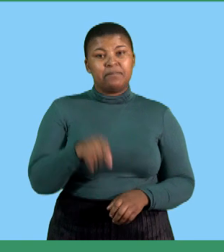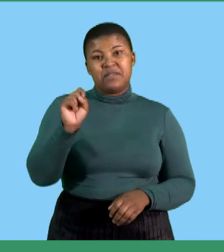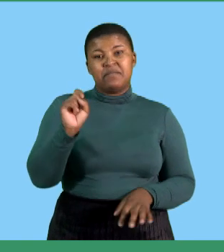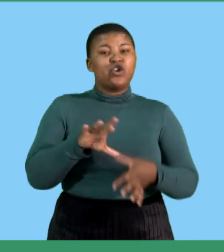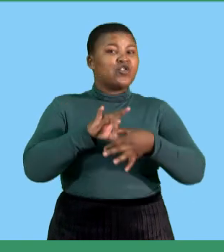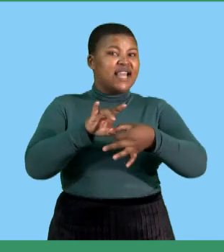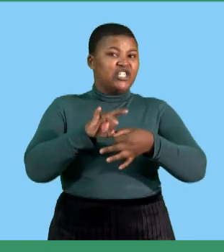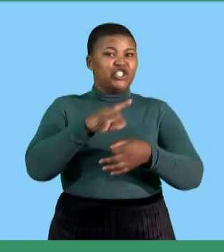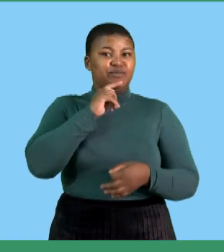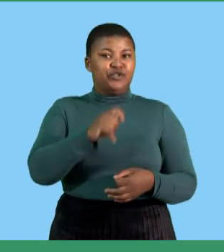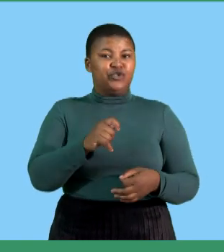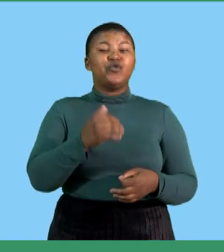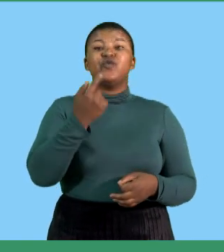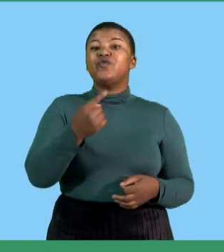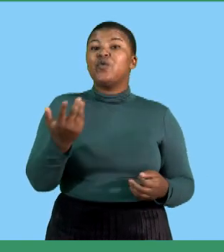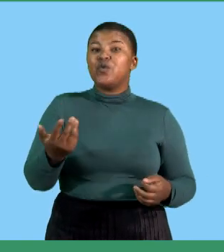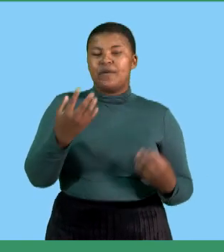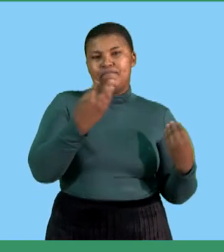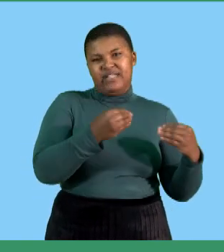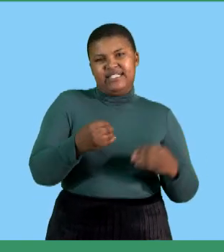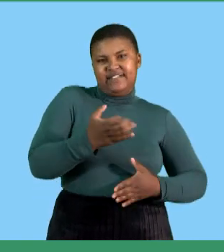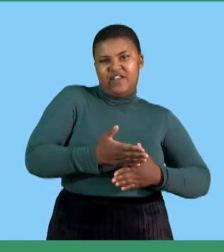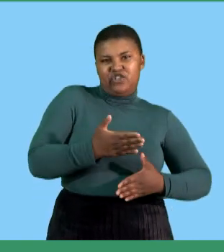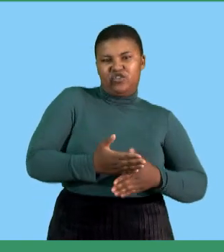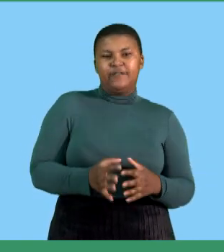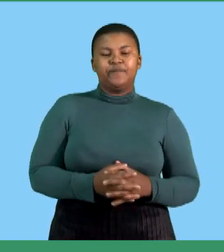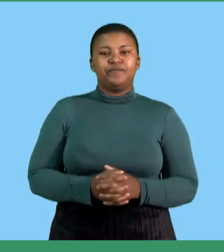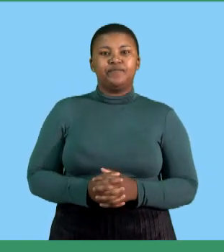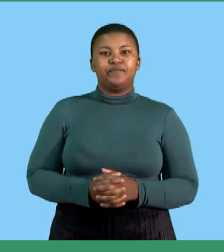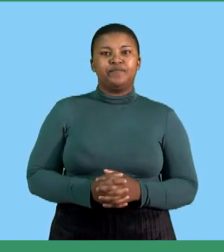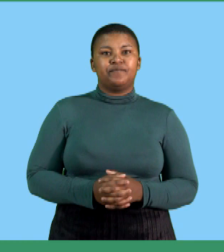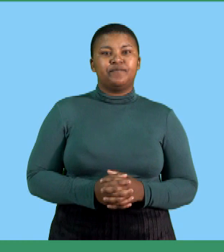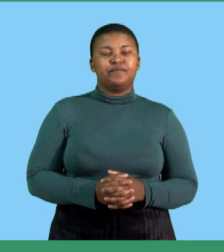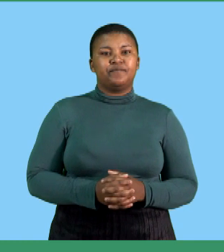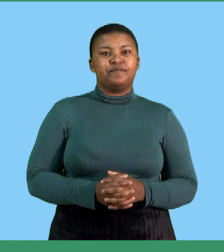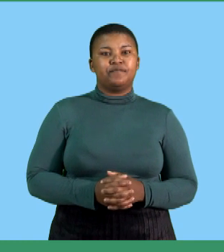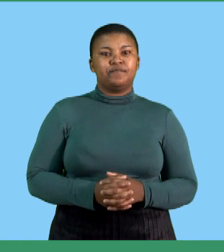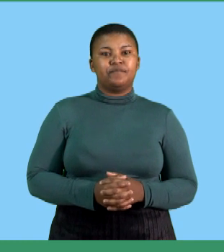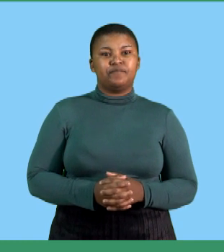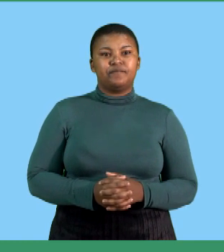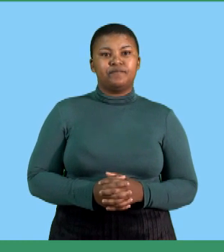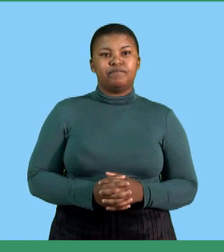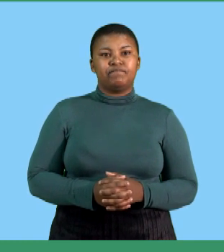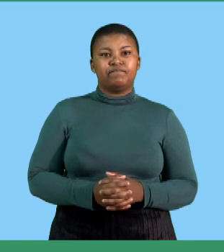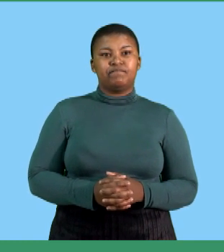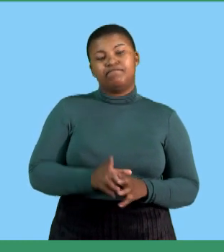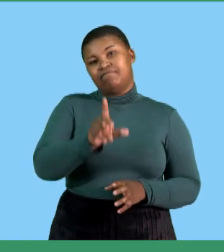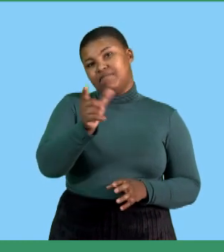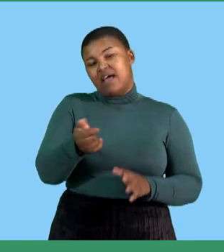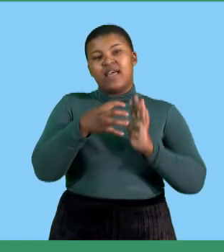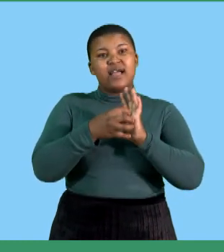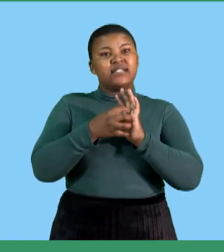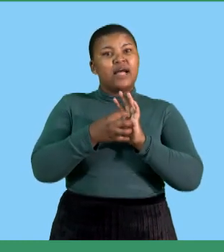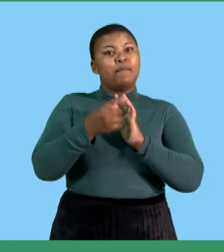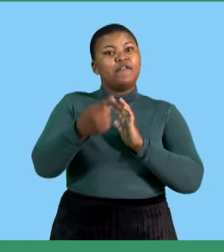is the relationship between our business functions. So if we look then at another